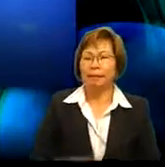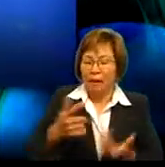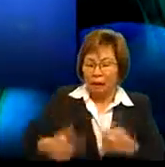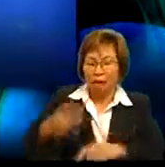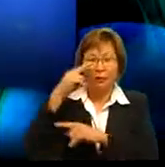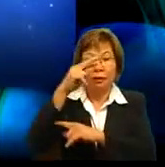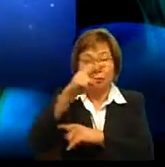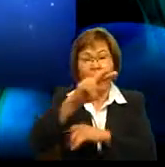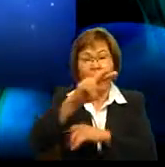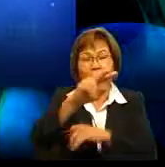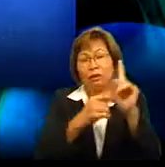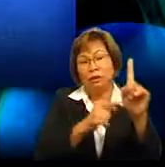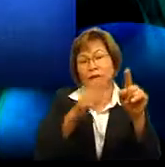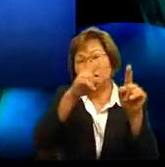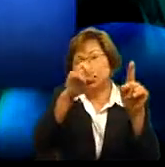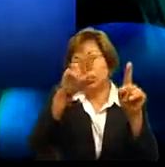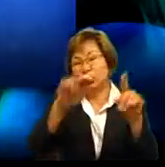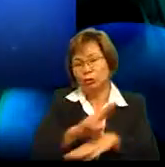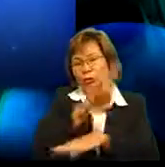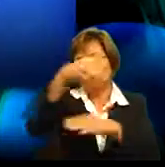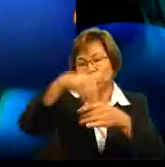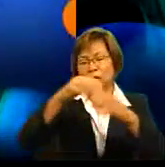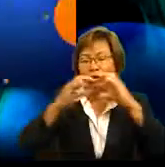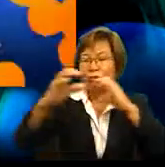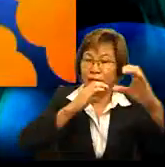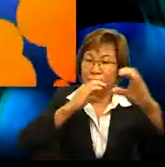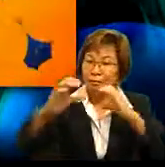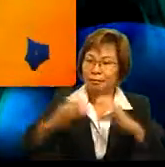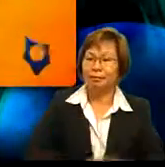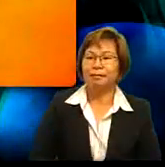Let's take a look at how singular nouns were used in a conversation.